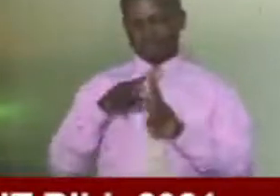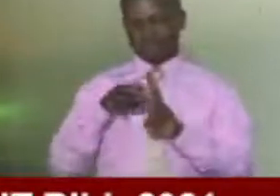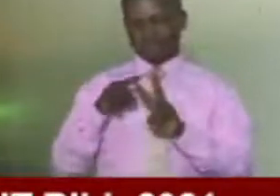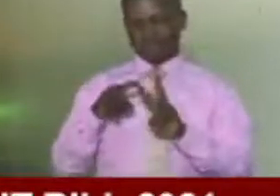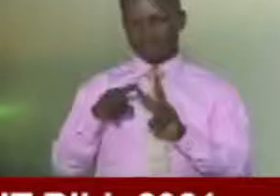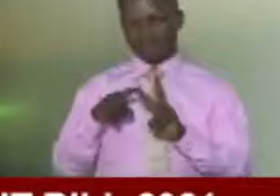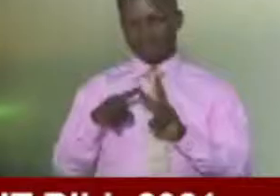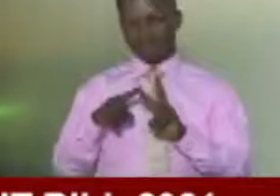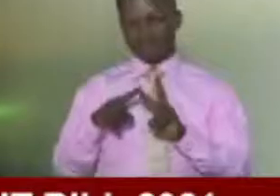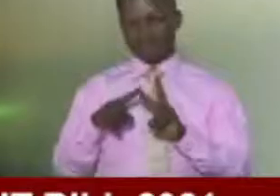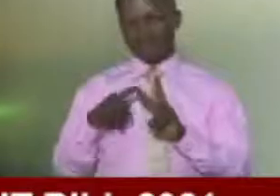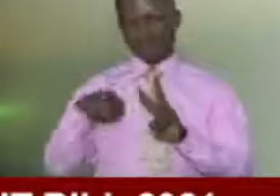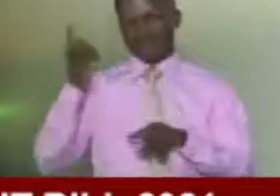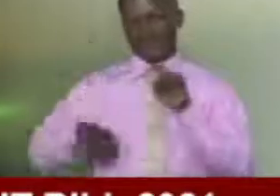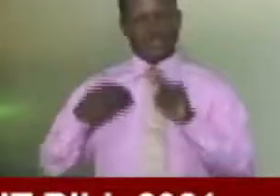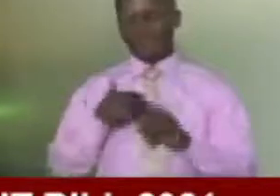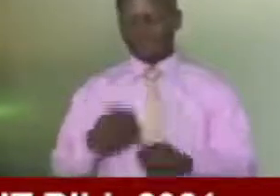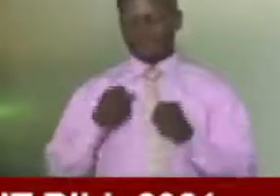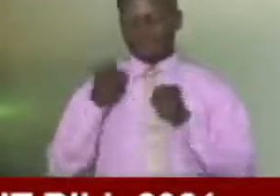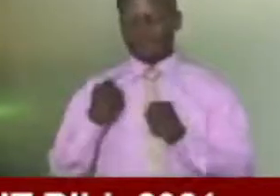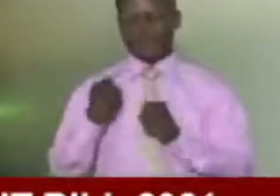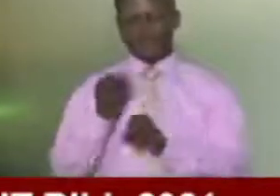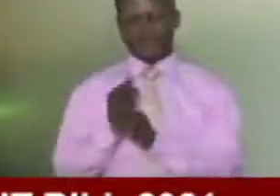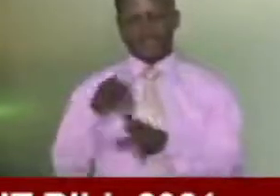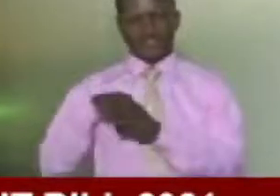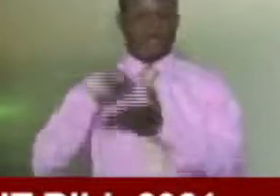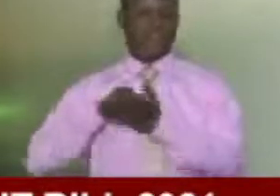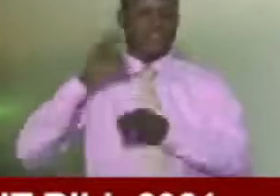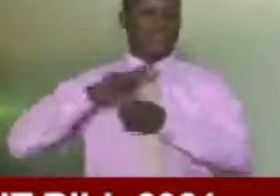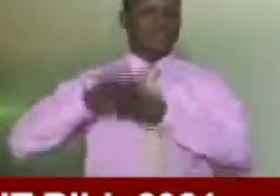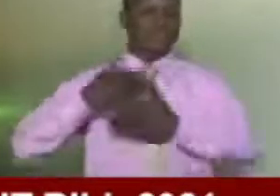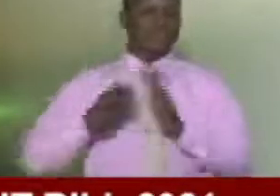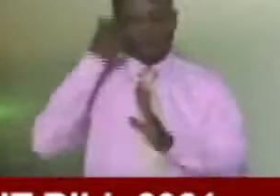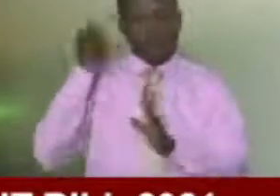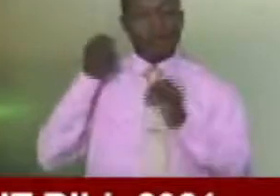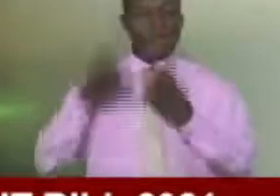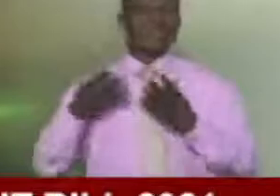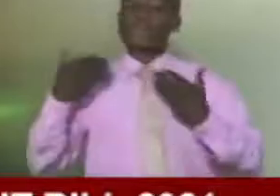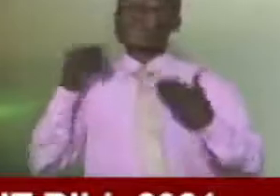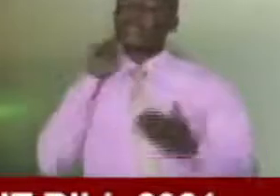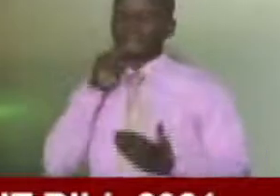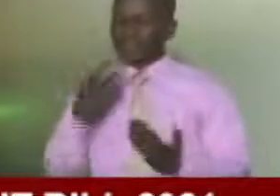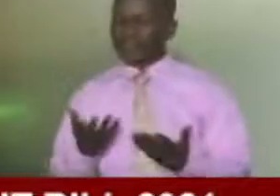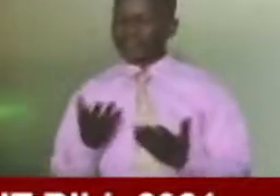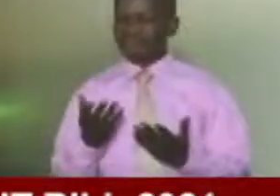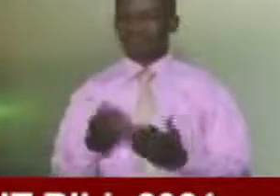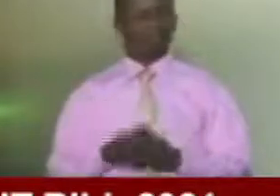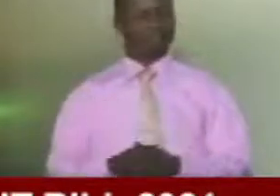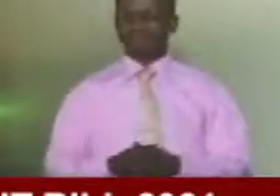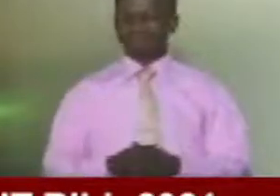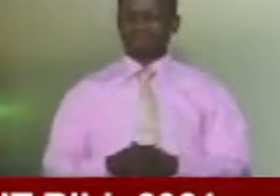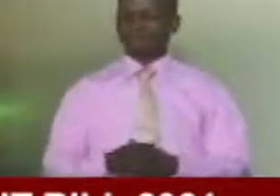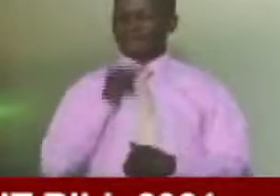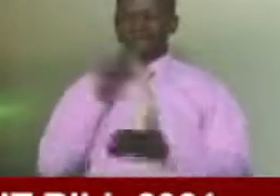have confidence in the process. Why? A lot of citizens, especially young Nigerians, have made a demand for a new law. If it doesn't pass, it passes the